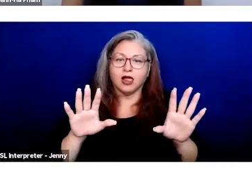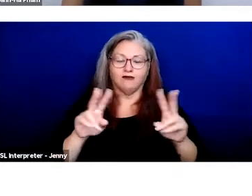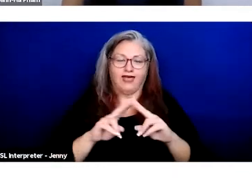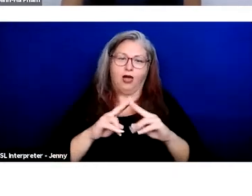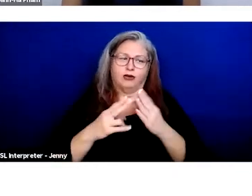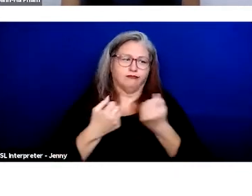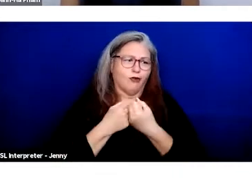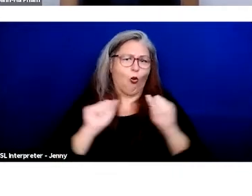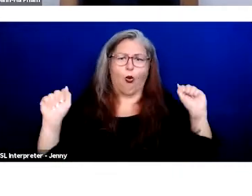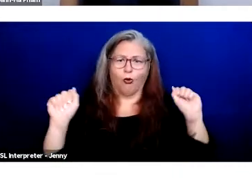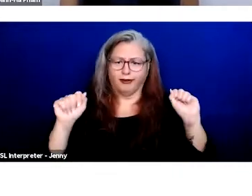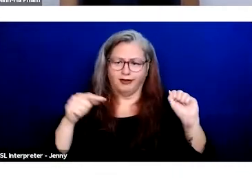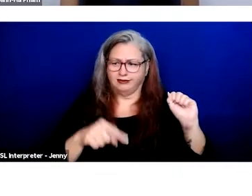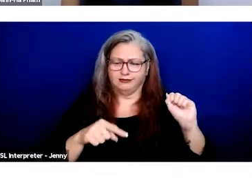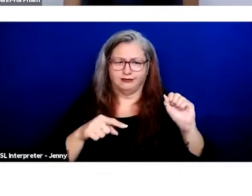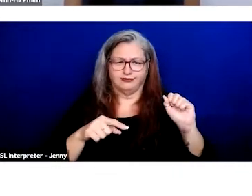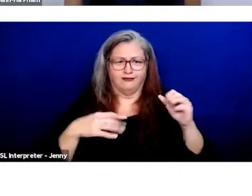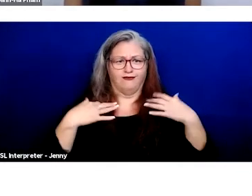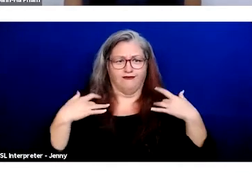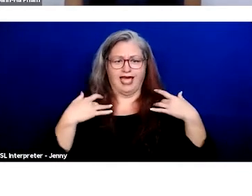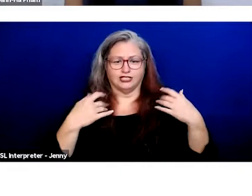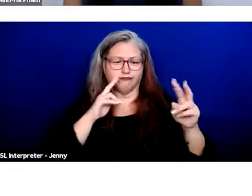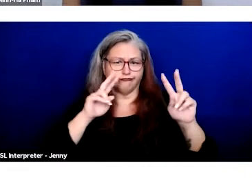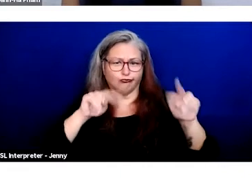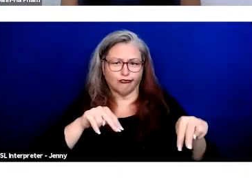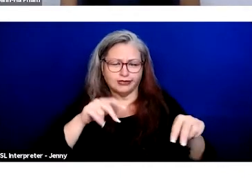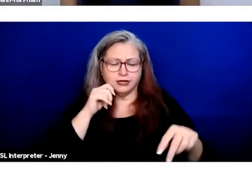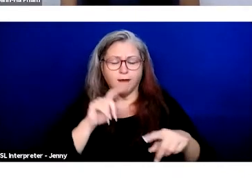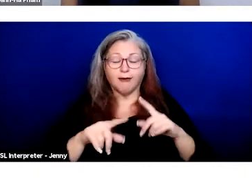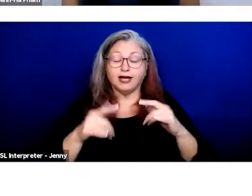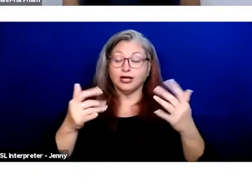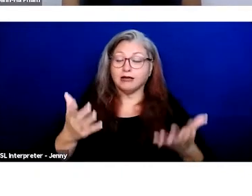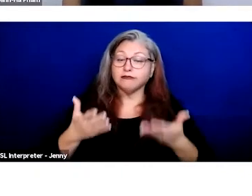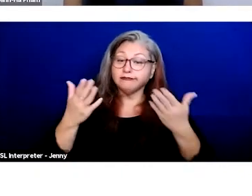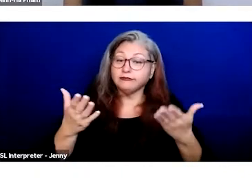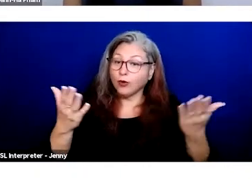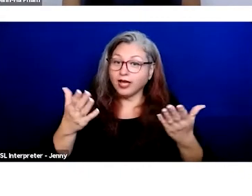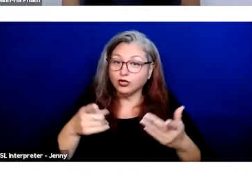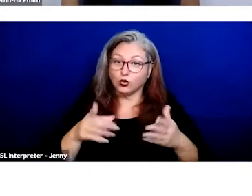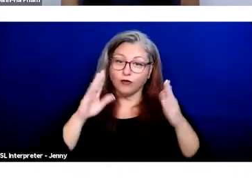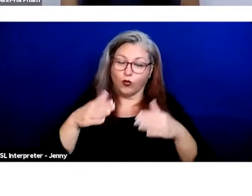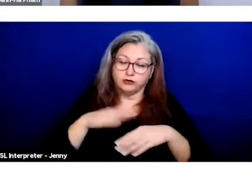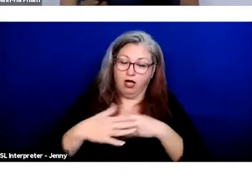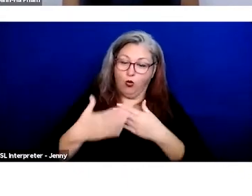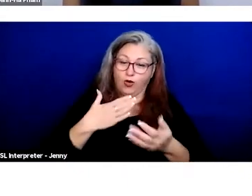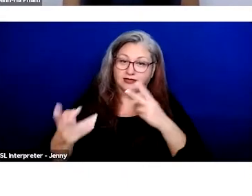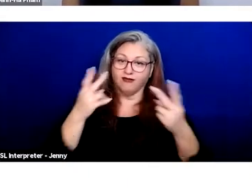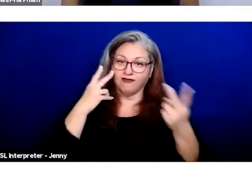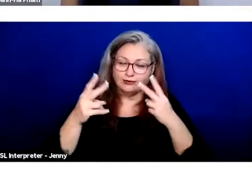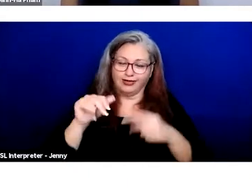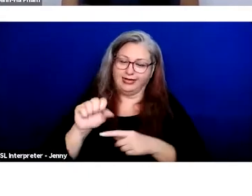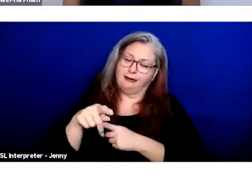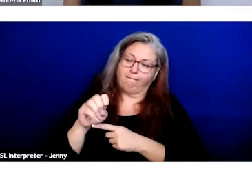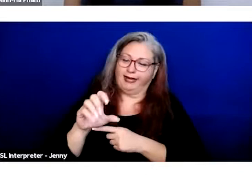fashion racism. What I want to suggest today is that focusing on the visible, the